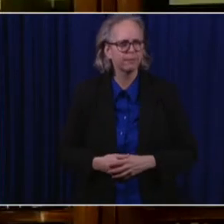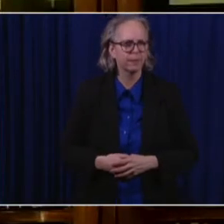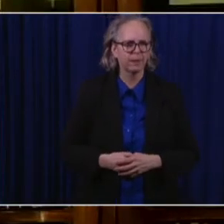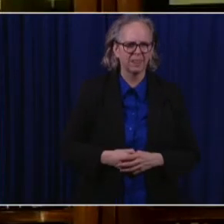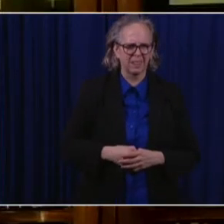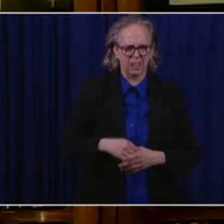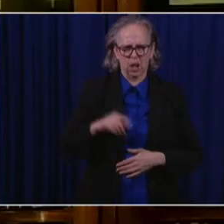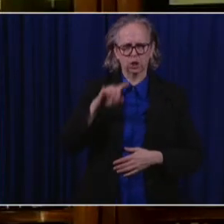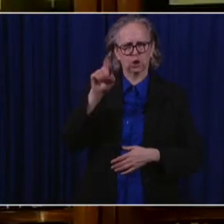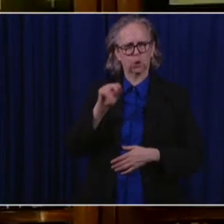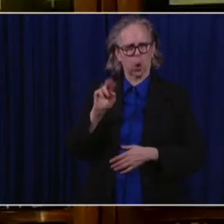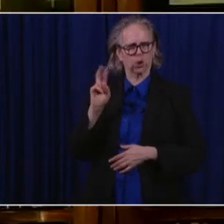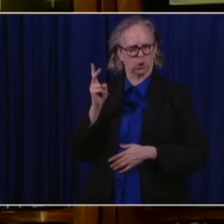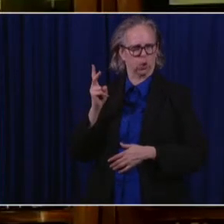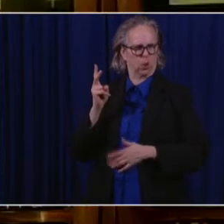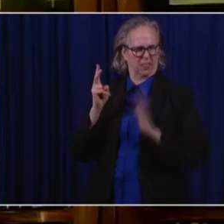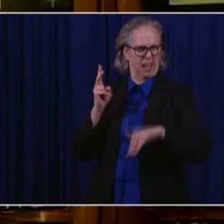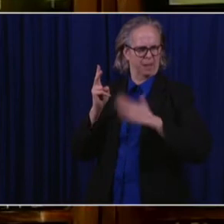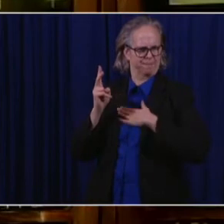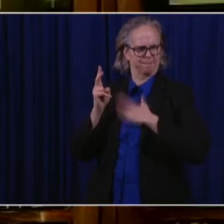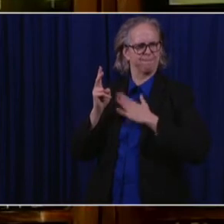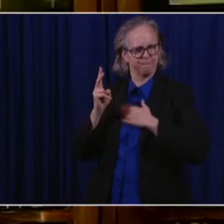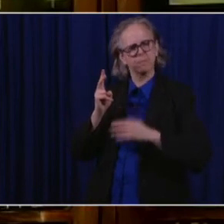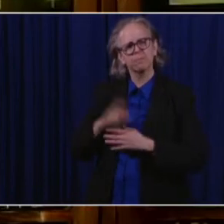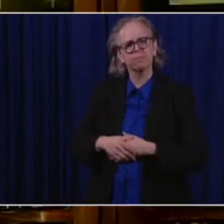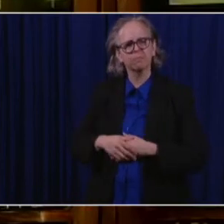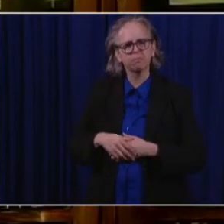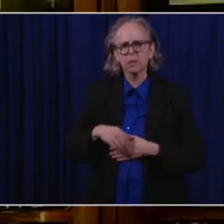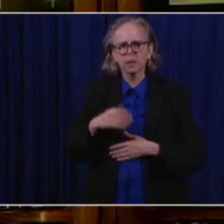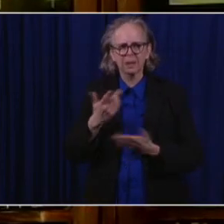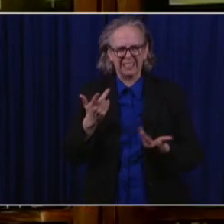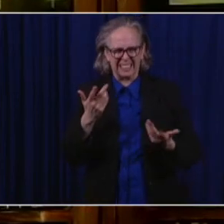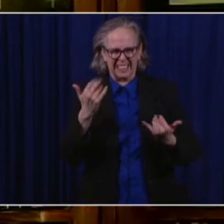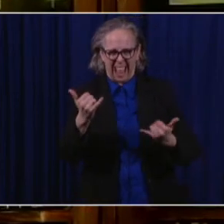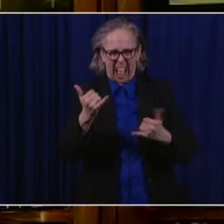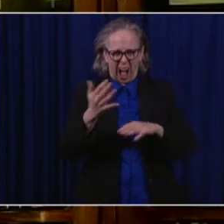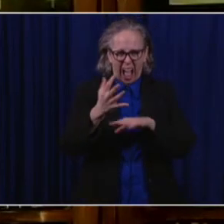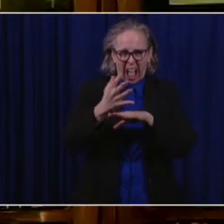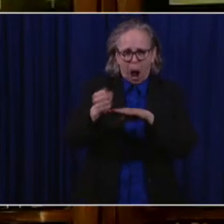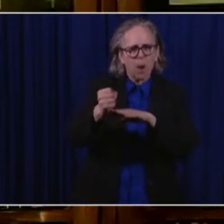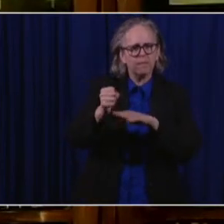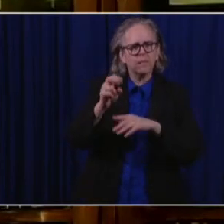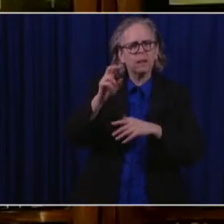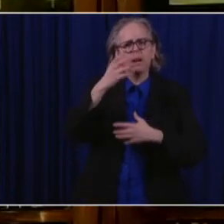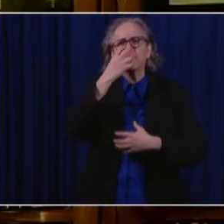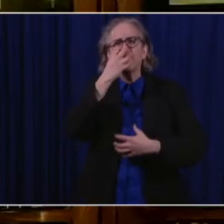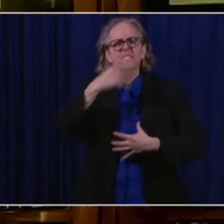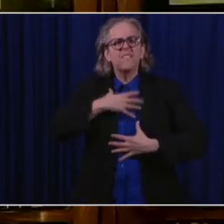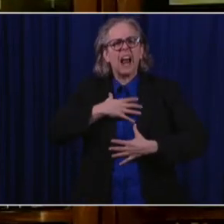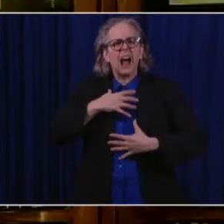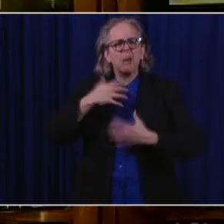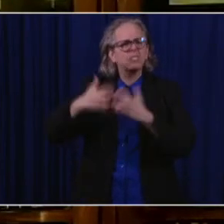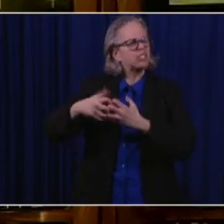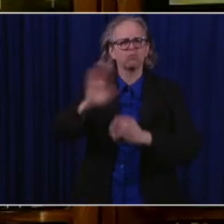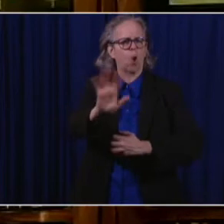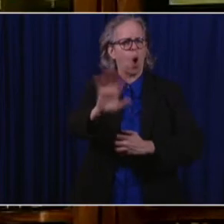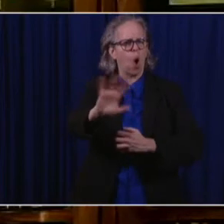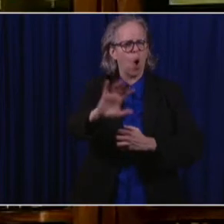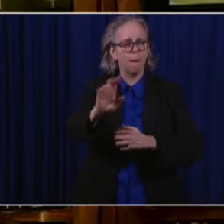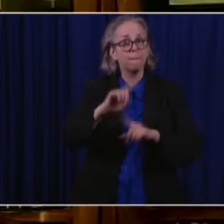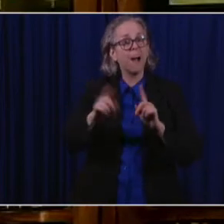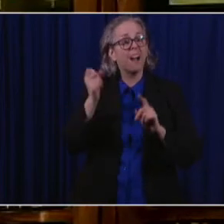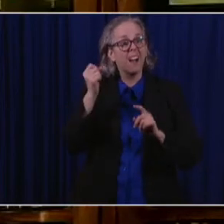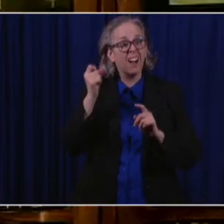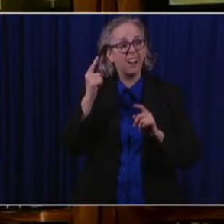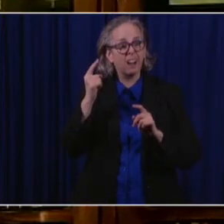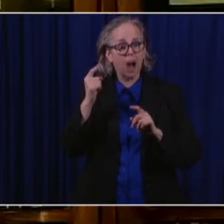at risk of running out of ventilators across the zone. That being said, any one hospital might be at risk of running